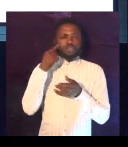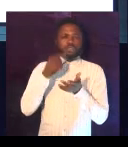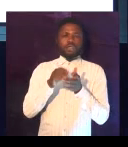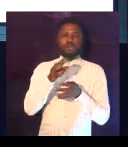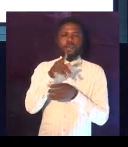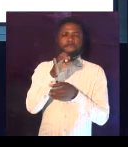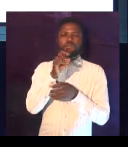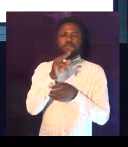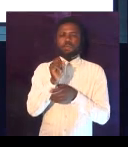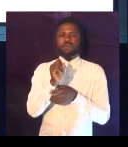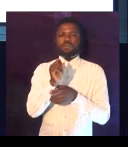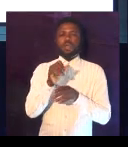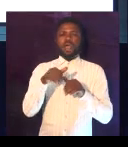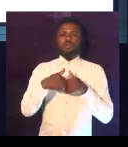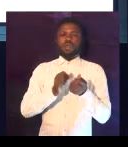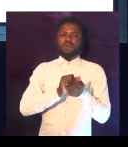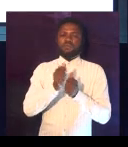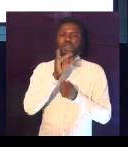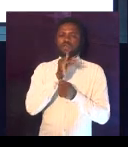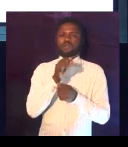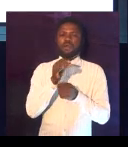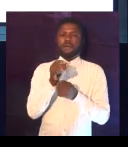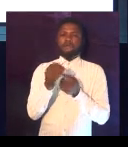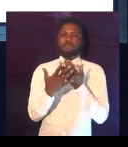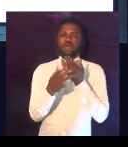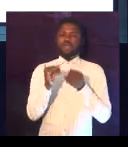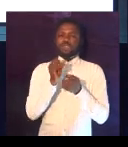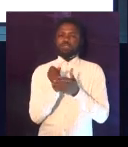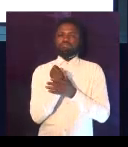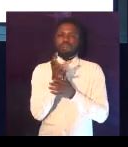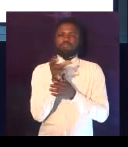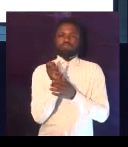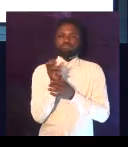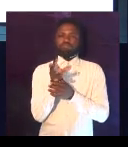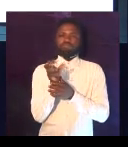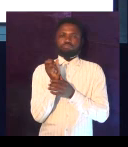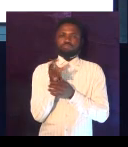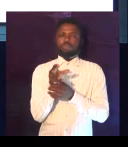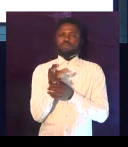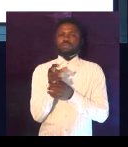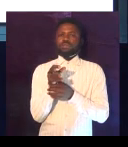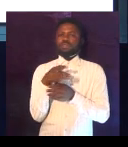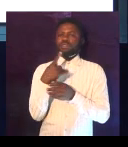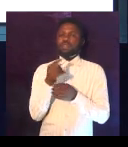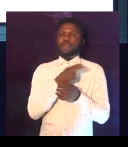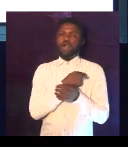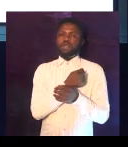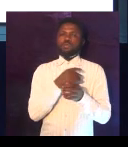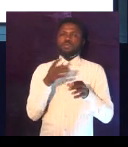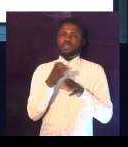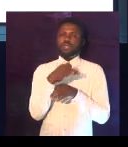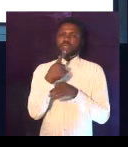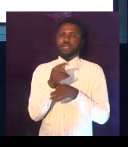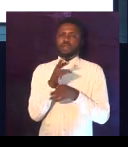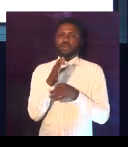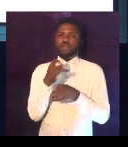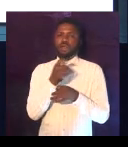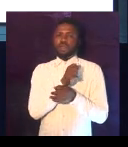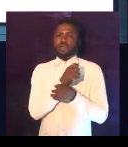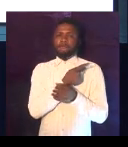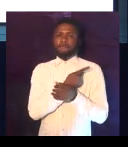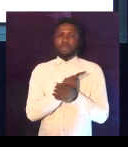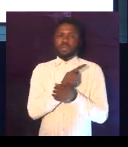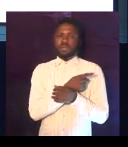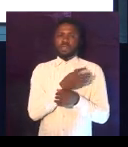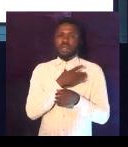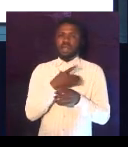to check your pulse rate, how fast your blood is pumping. Now, The hospital took the pulse rate of a